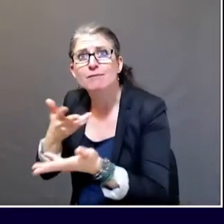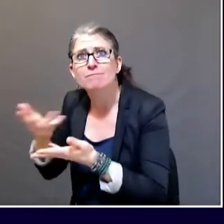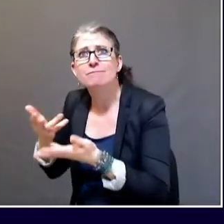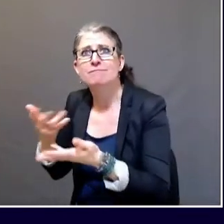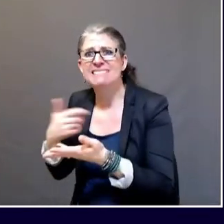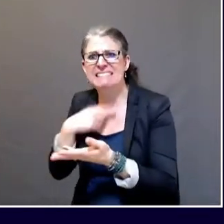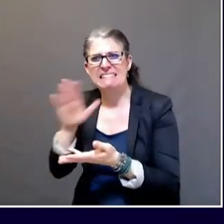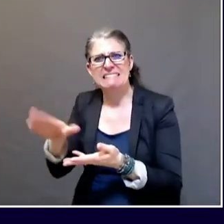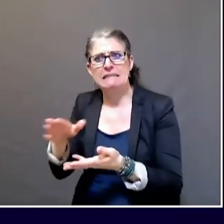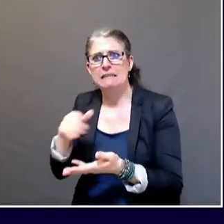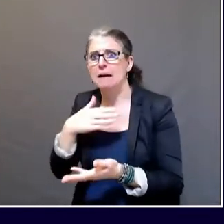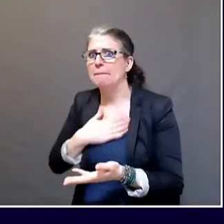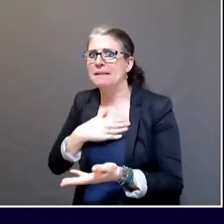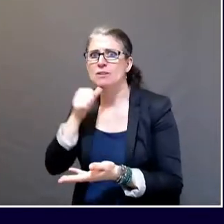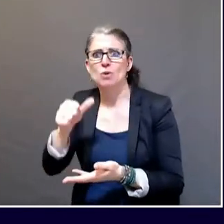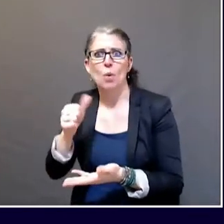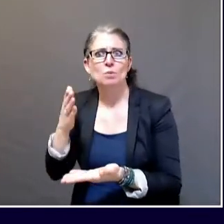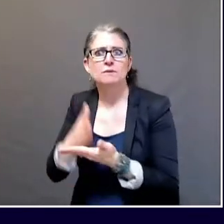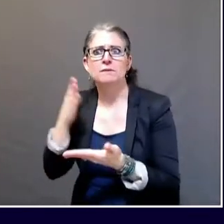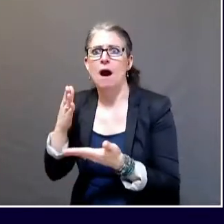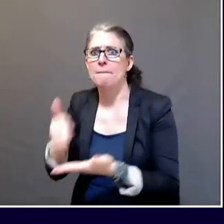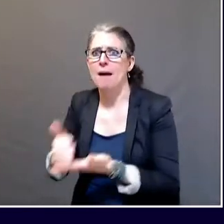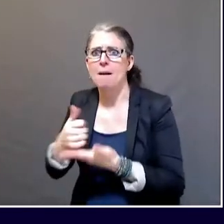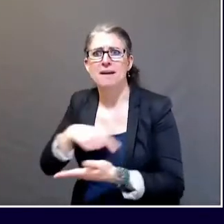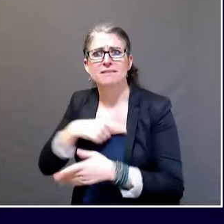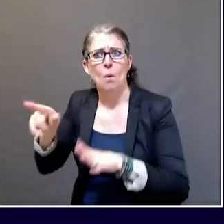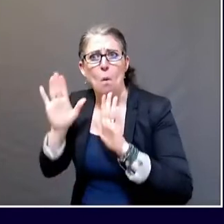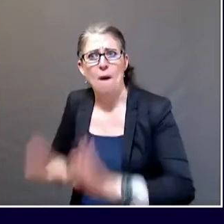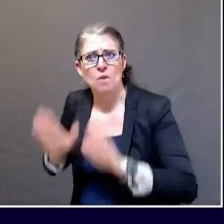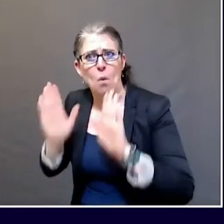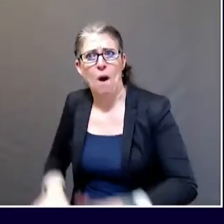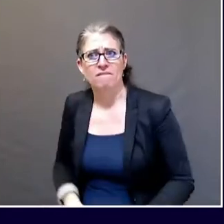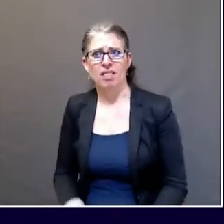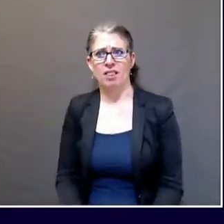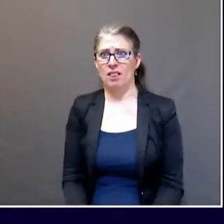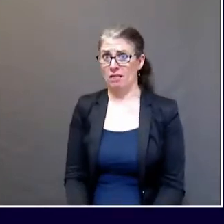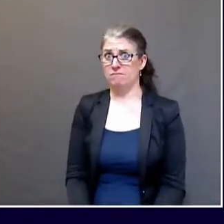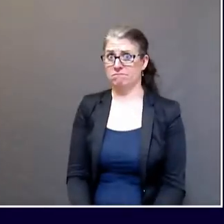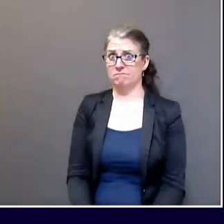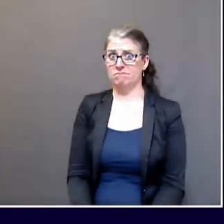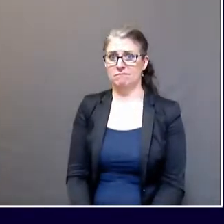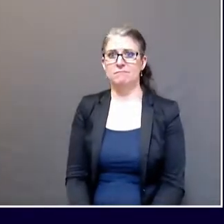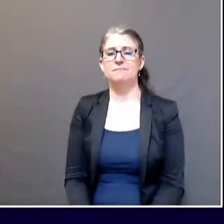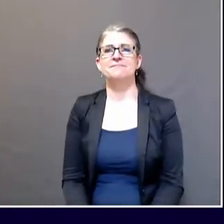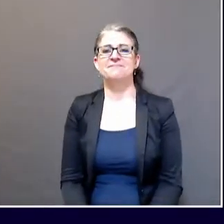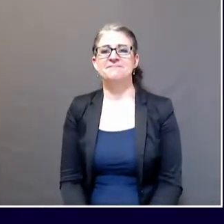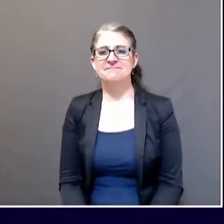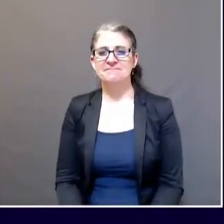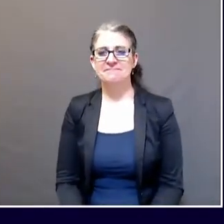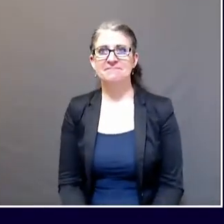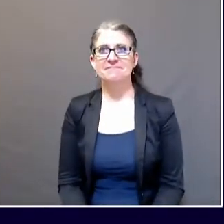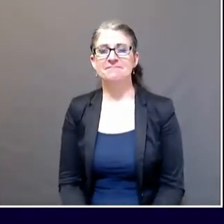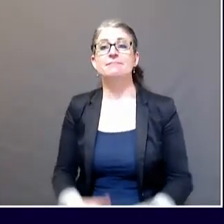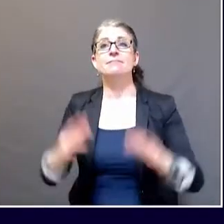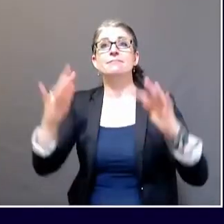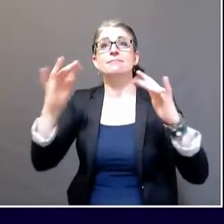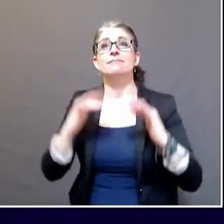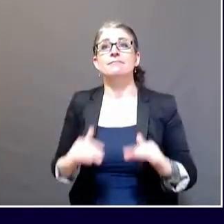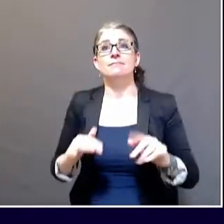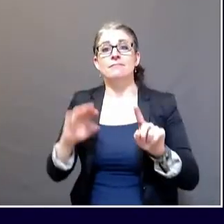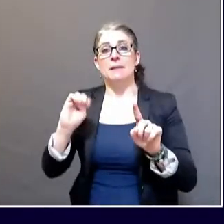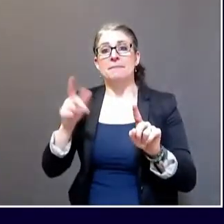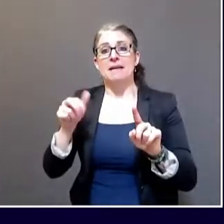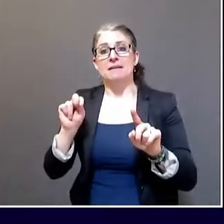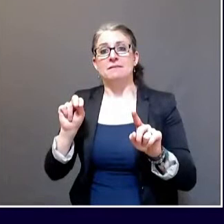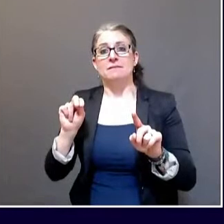Dr. Shaw. Thanks, Connor. I'm going to turn it over to Megan at WMTW next. Thank